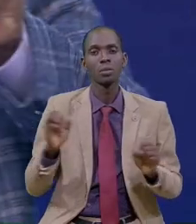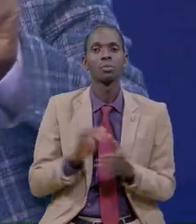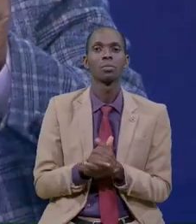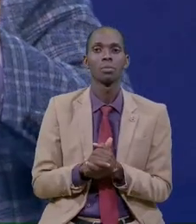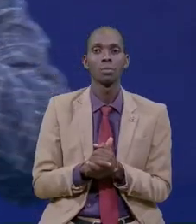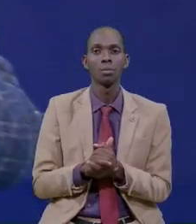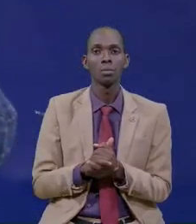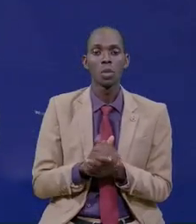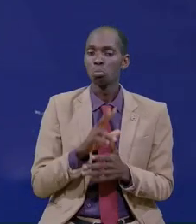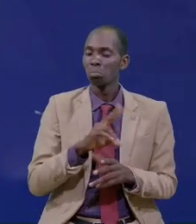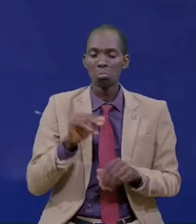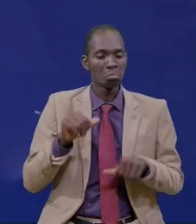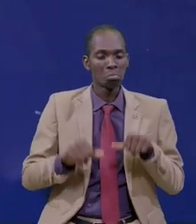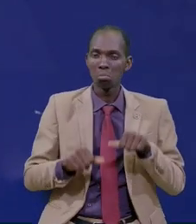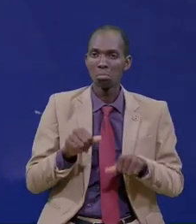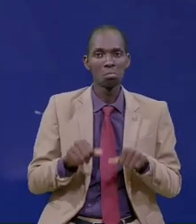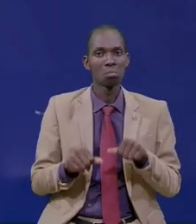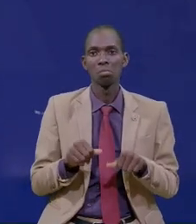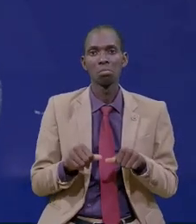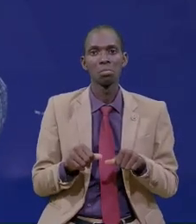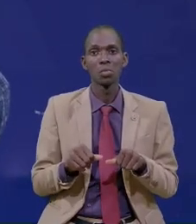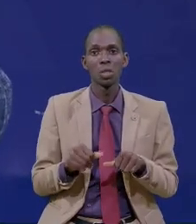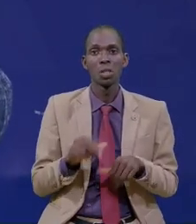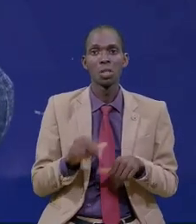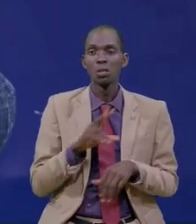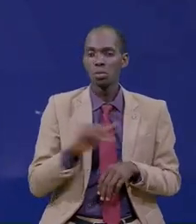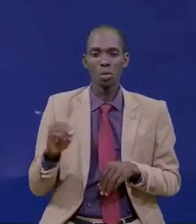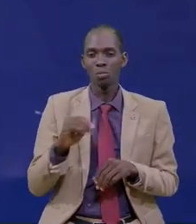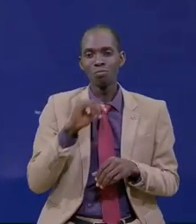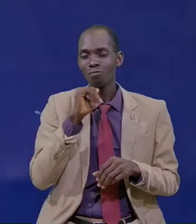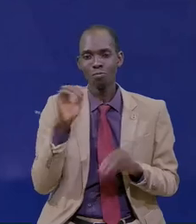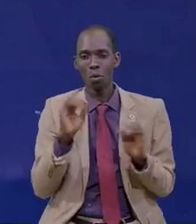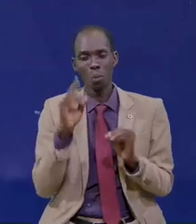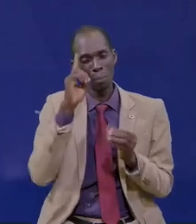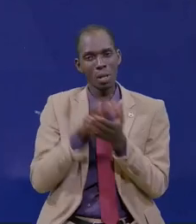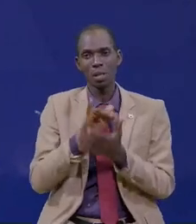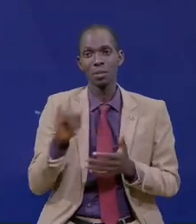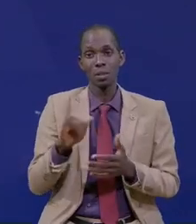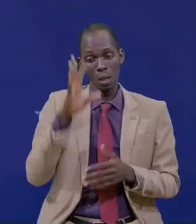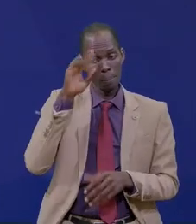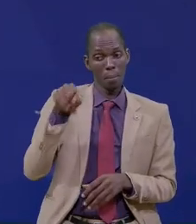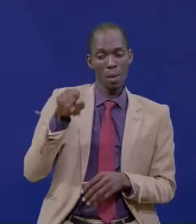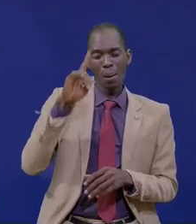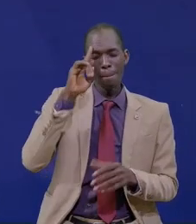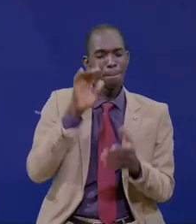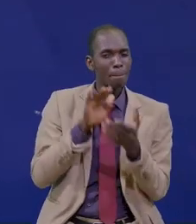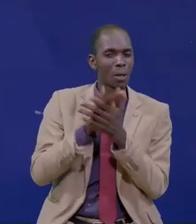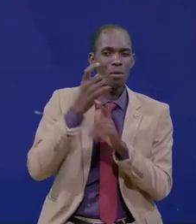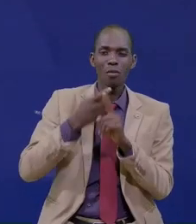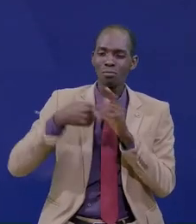saved. Look out. No one believed. He believed from the depth of his heart.